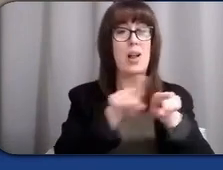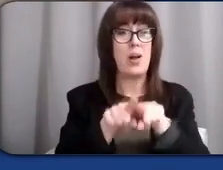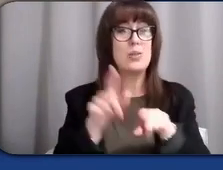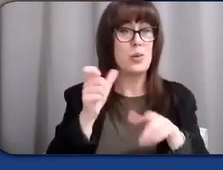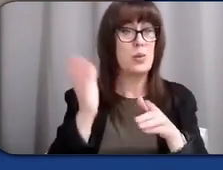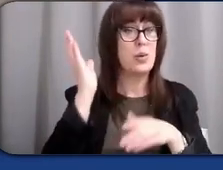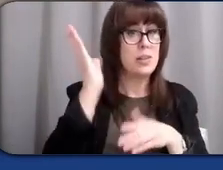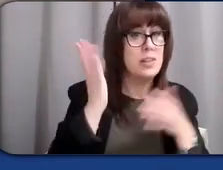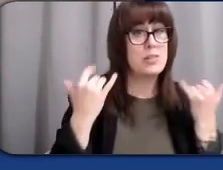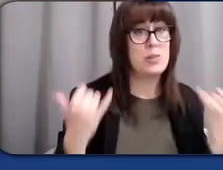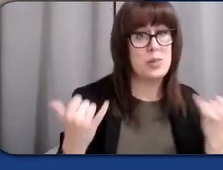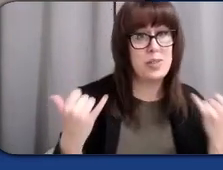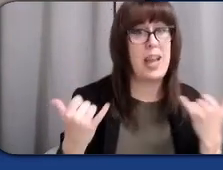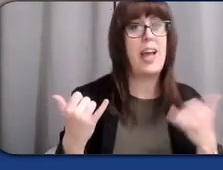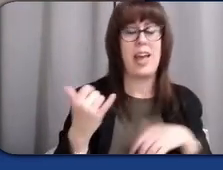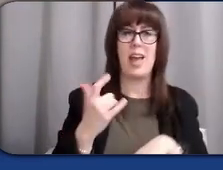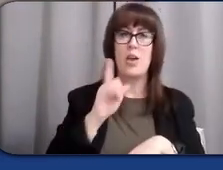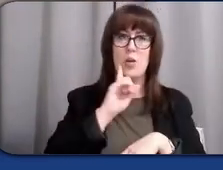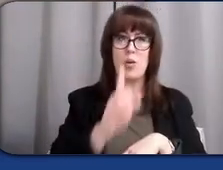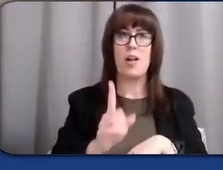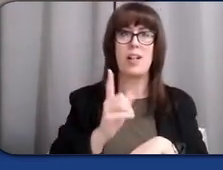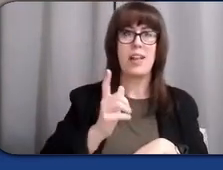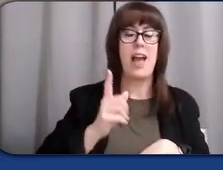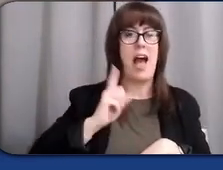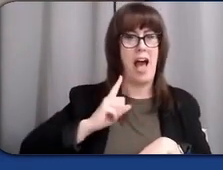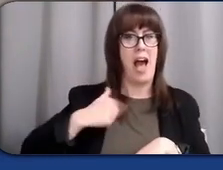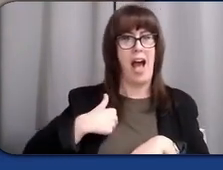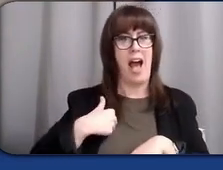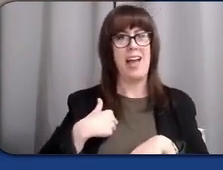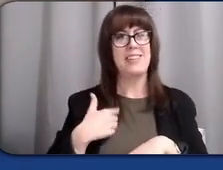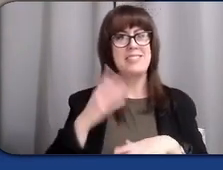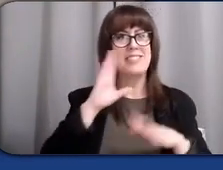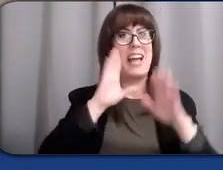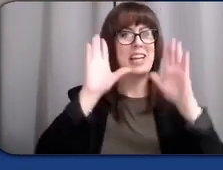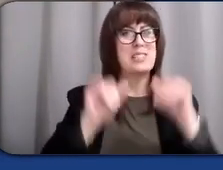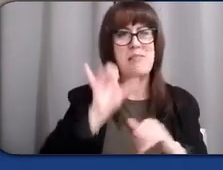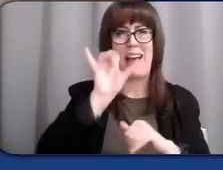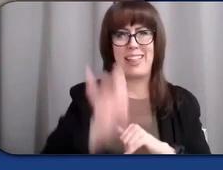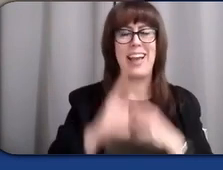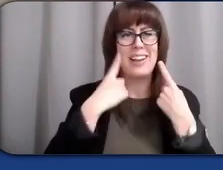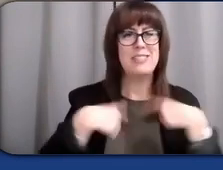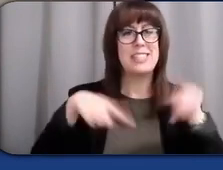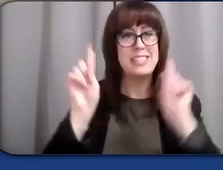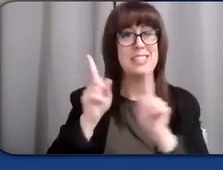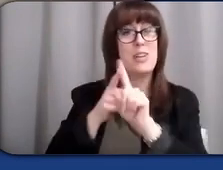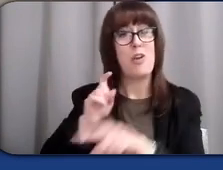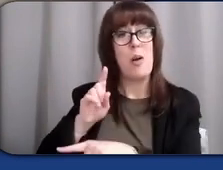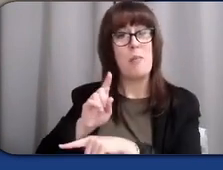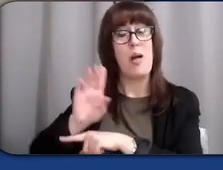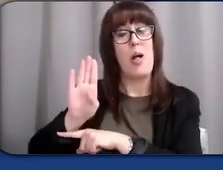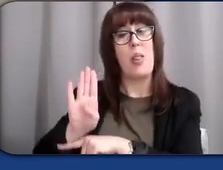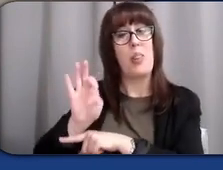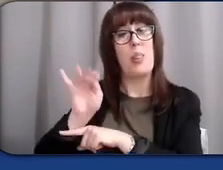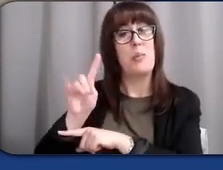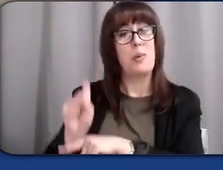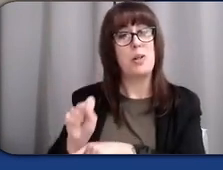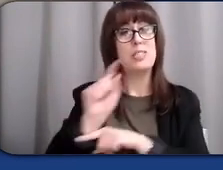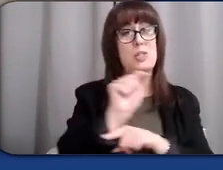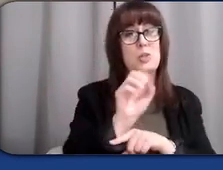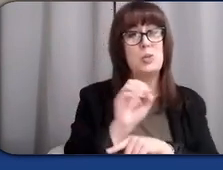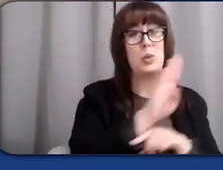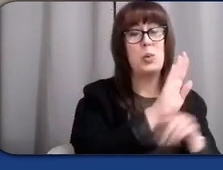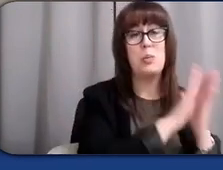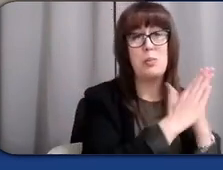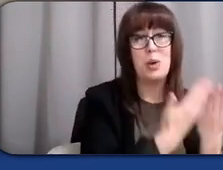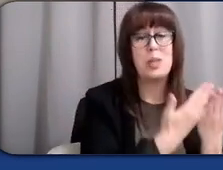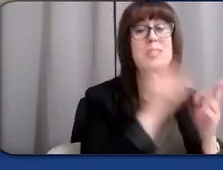this off. It really is what I come to expect from the Bullets to Books people. So in wrapping up, I wanted to highlight